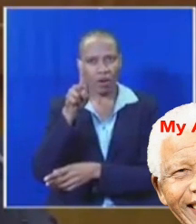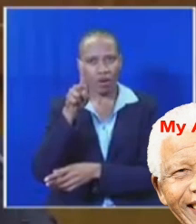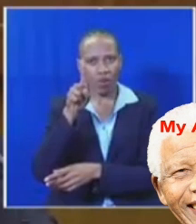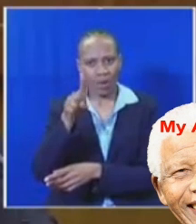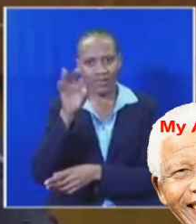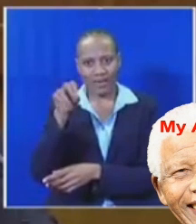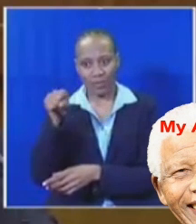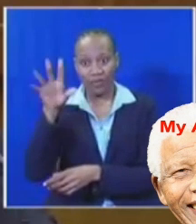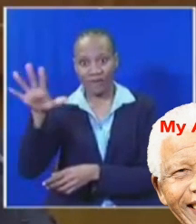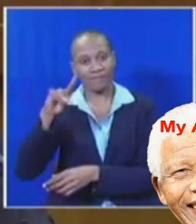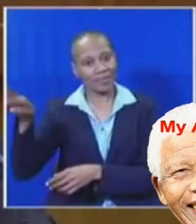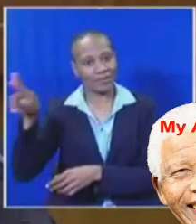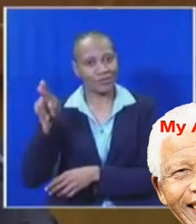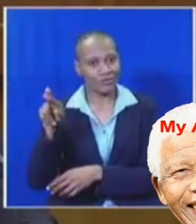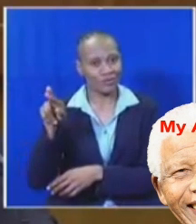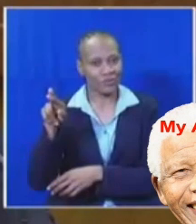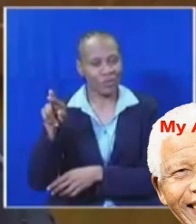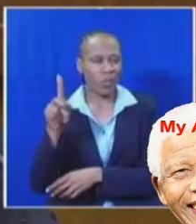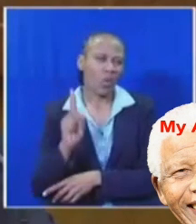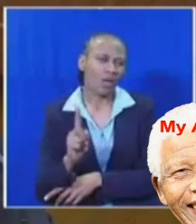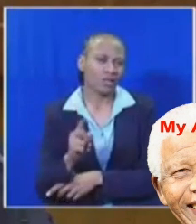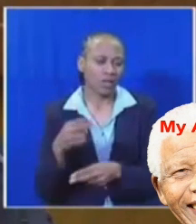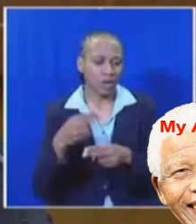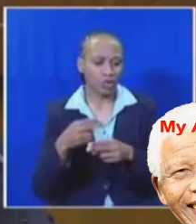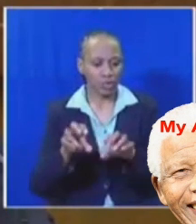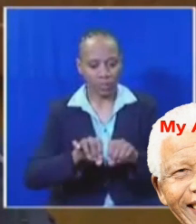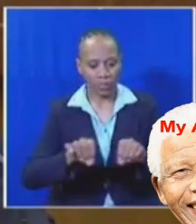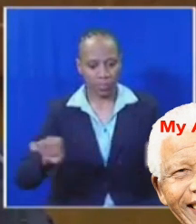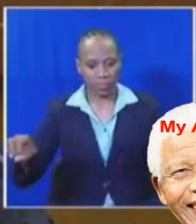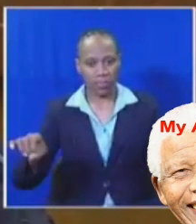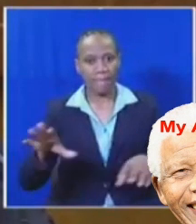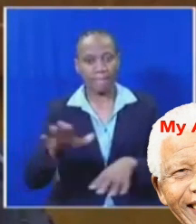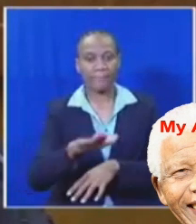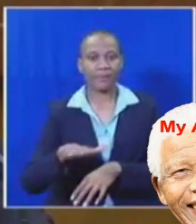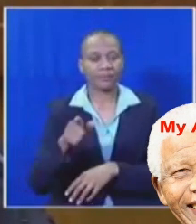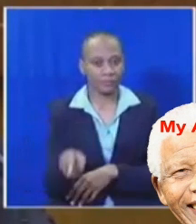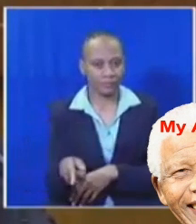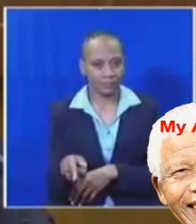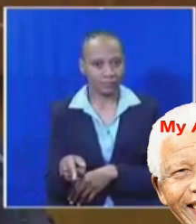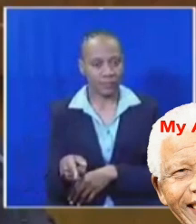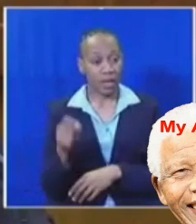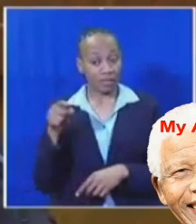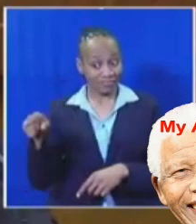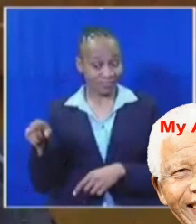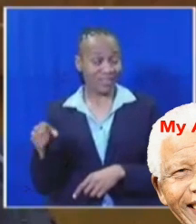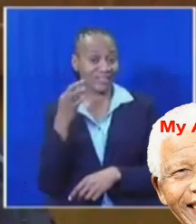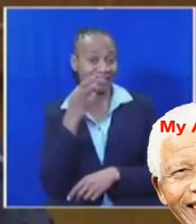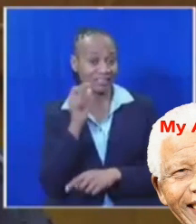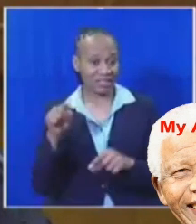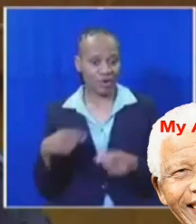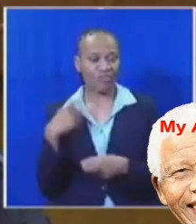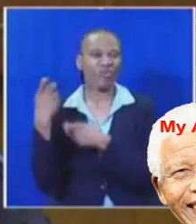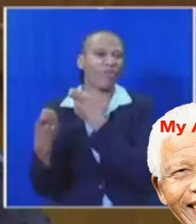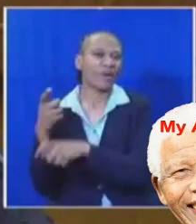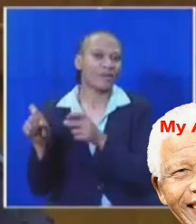113.5 million for sewer treatment plant. And when they were asked whether they will appeal this, they said they can't appeal because